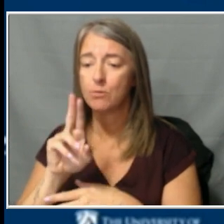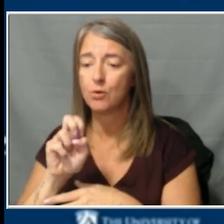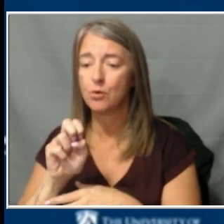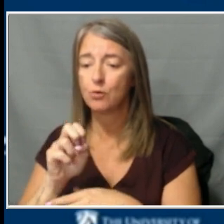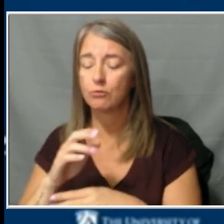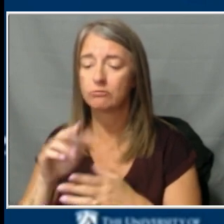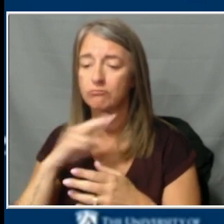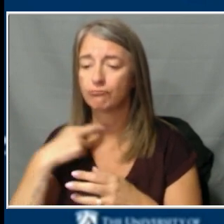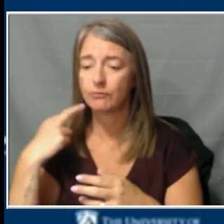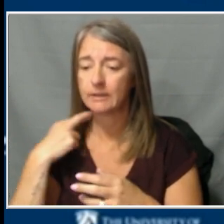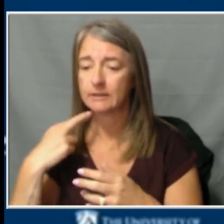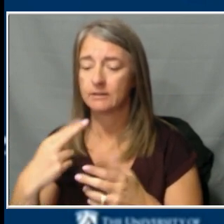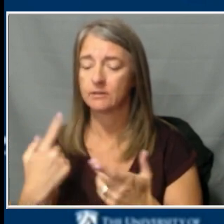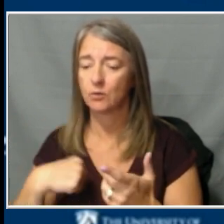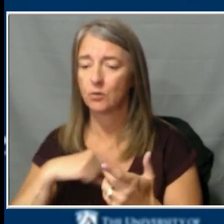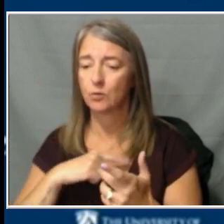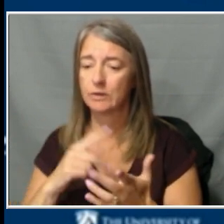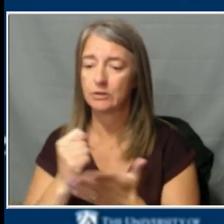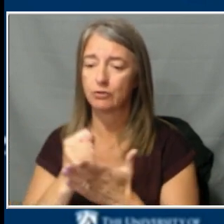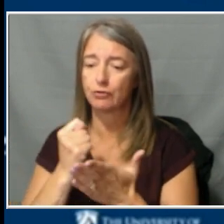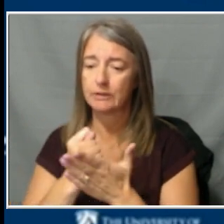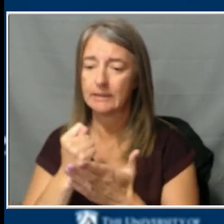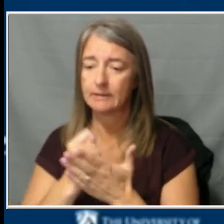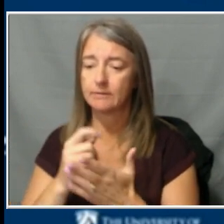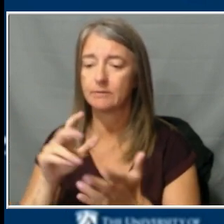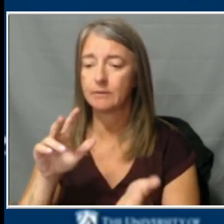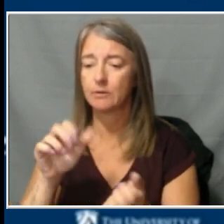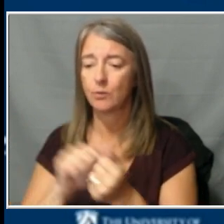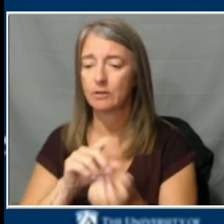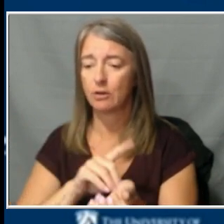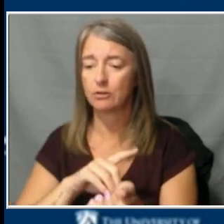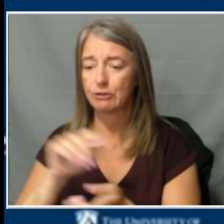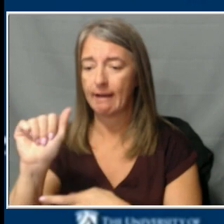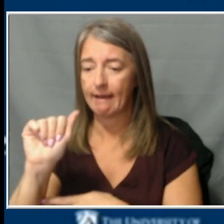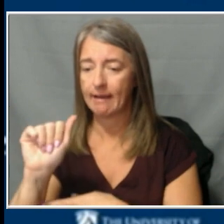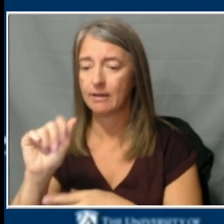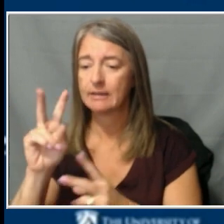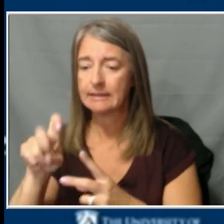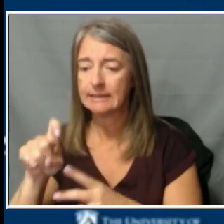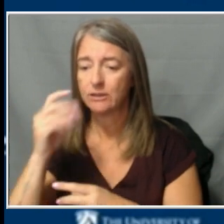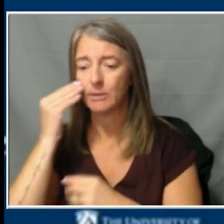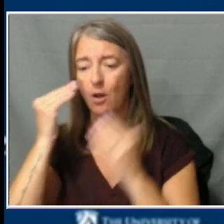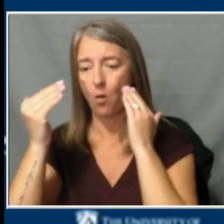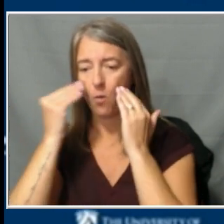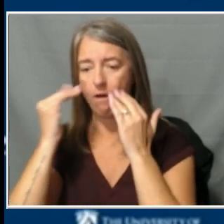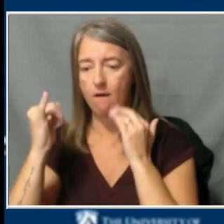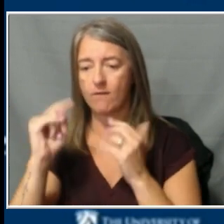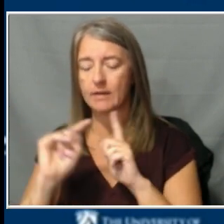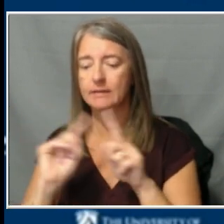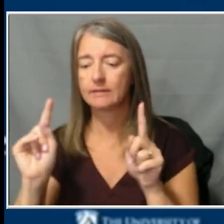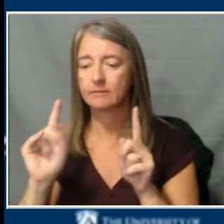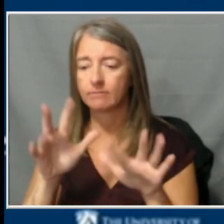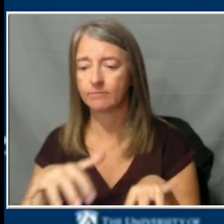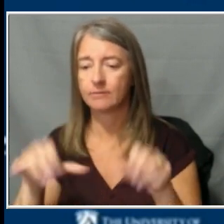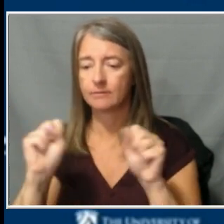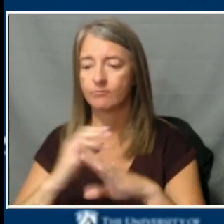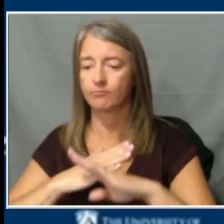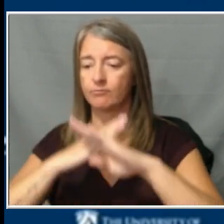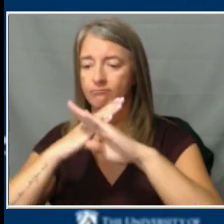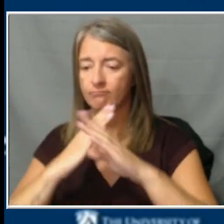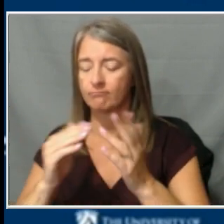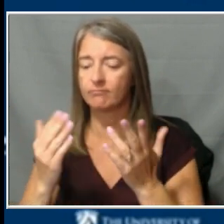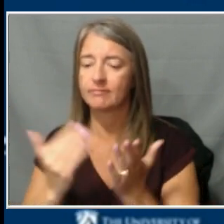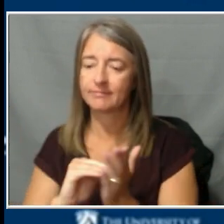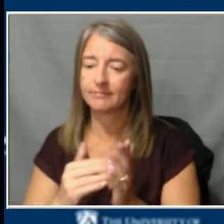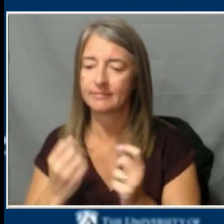treat with Dr. Abhyankar and his teams, need to be acutely aware of that and take those precautions. Again, it